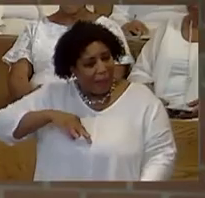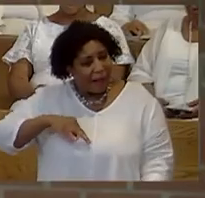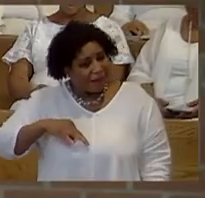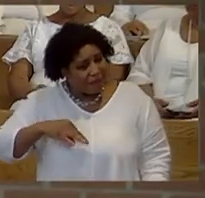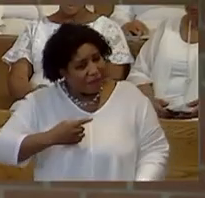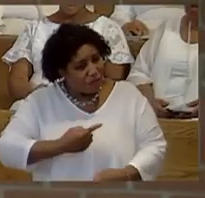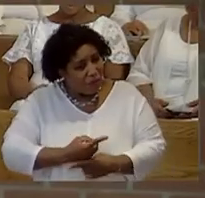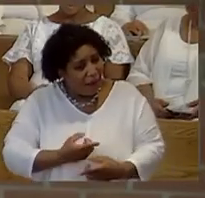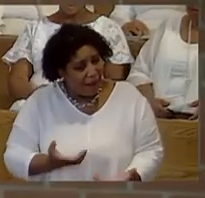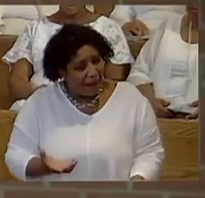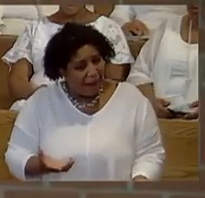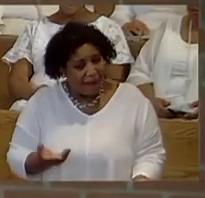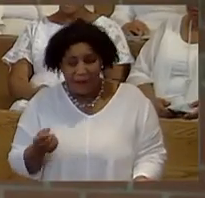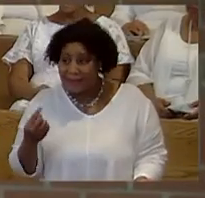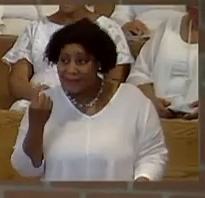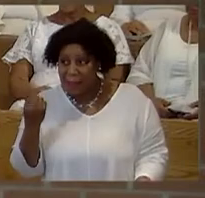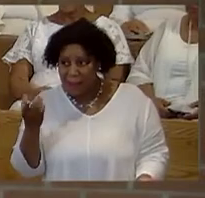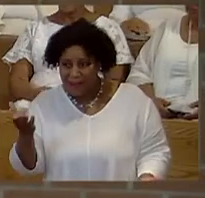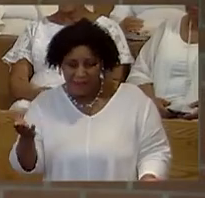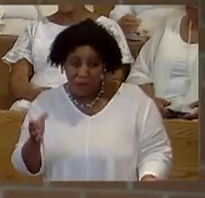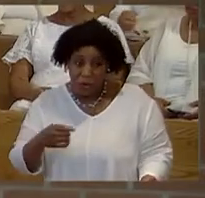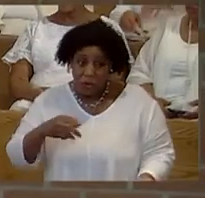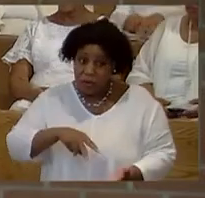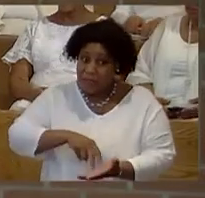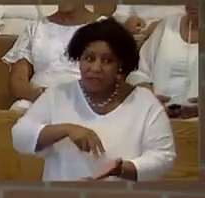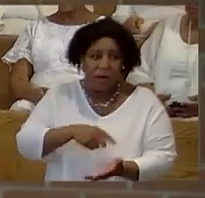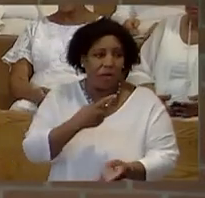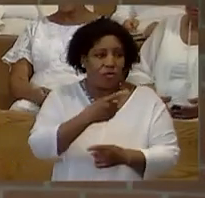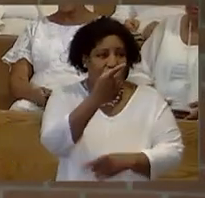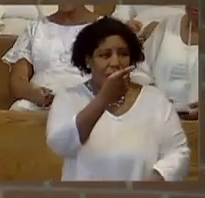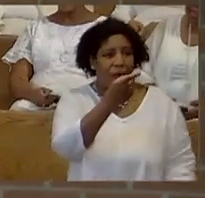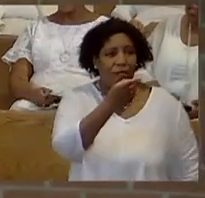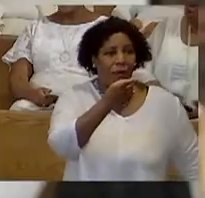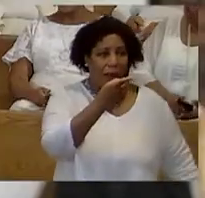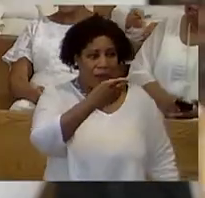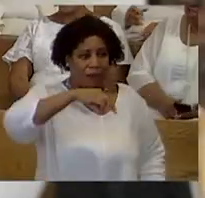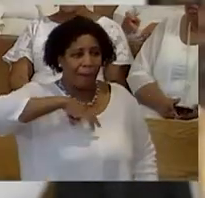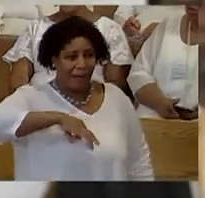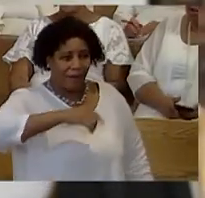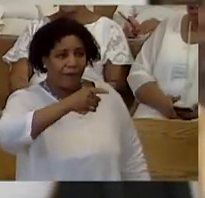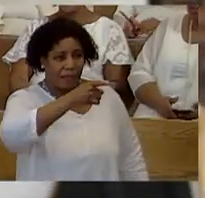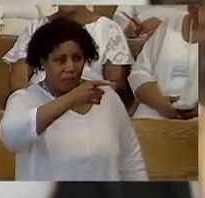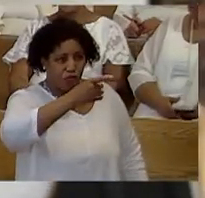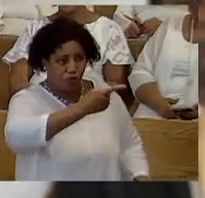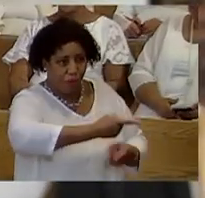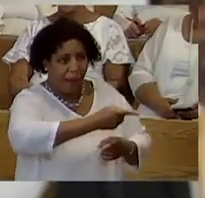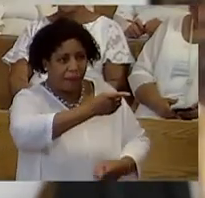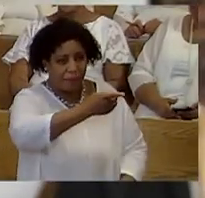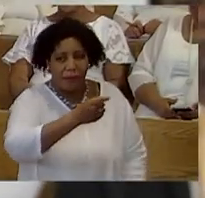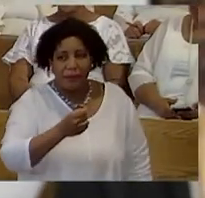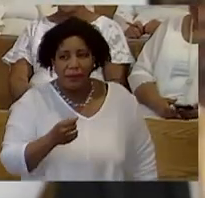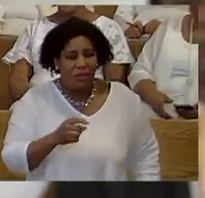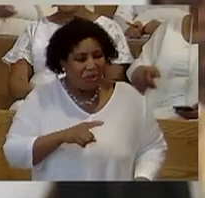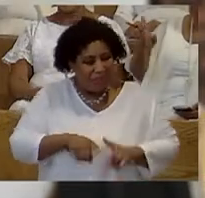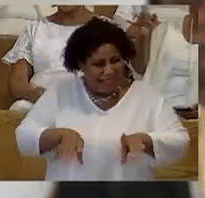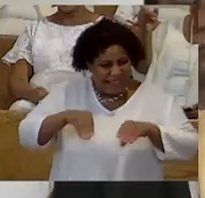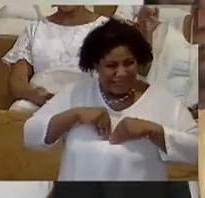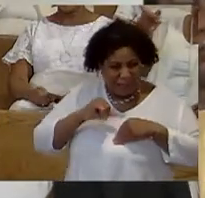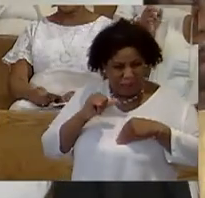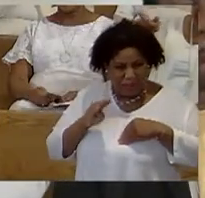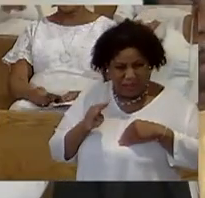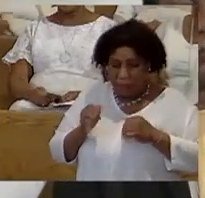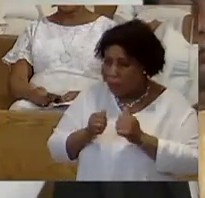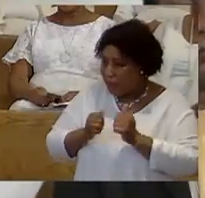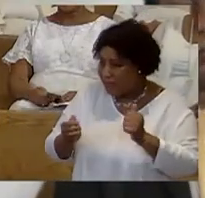right? Somebody in here, but you have to shout back and say, Reverend, I know you're right. See, you can't just take a job and have